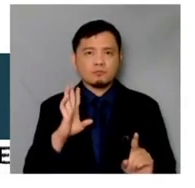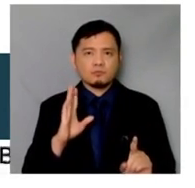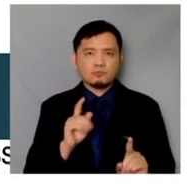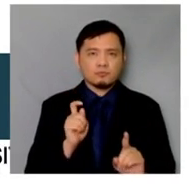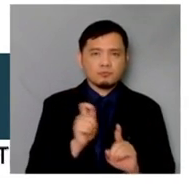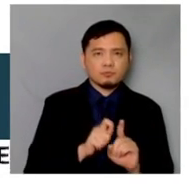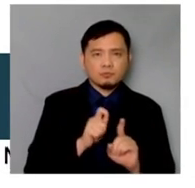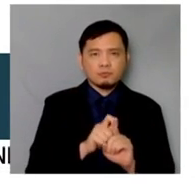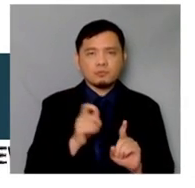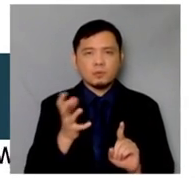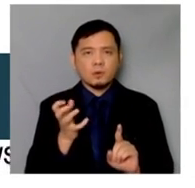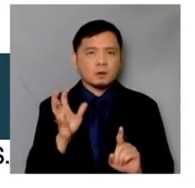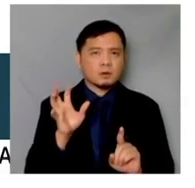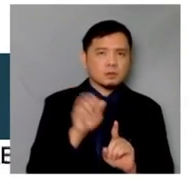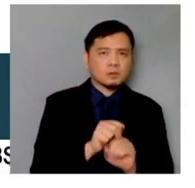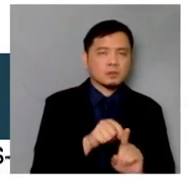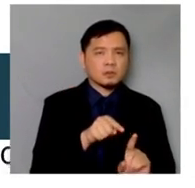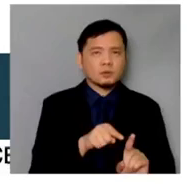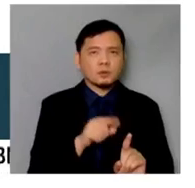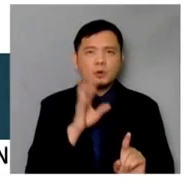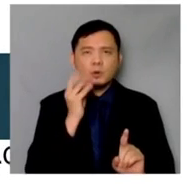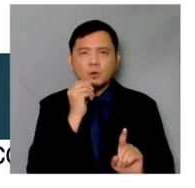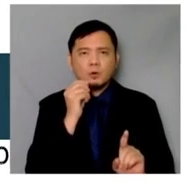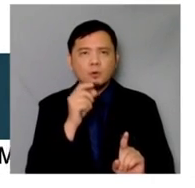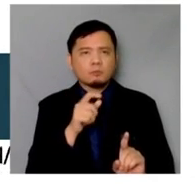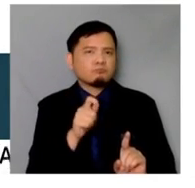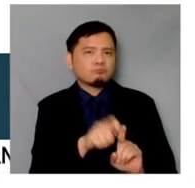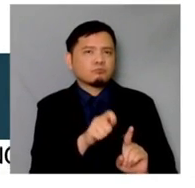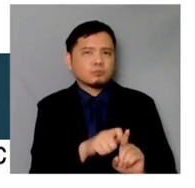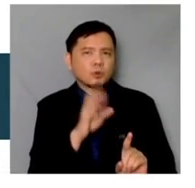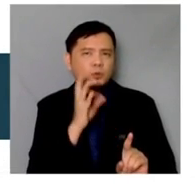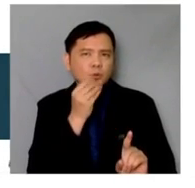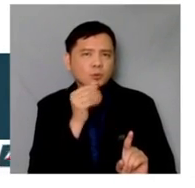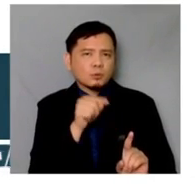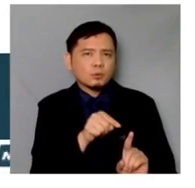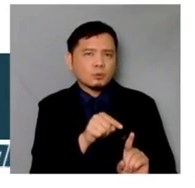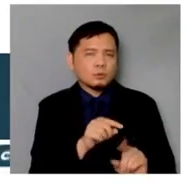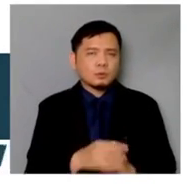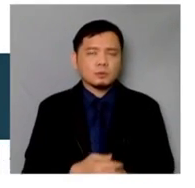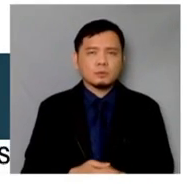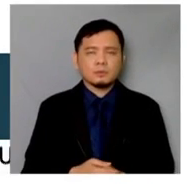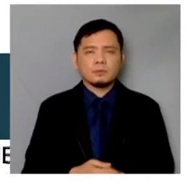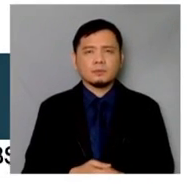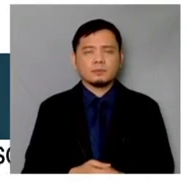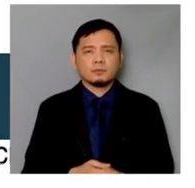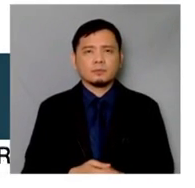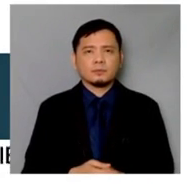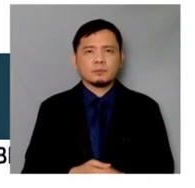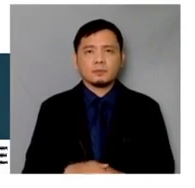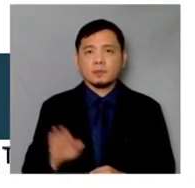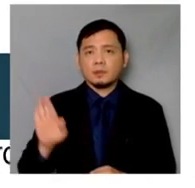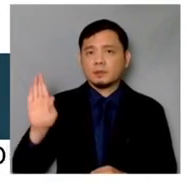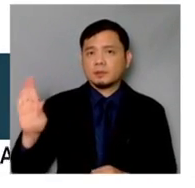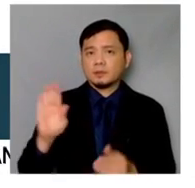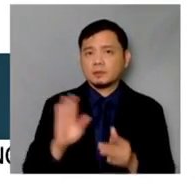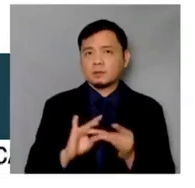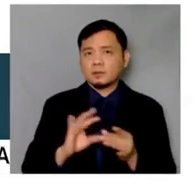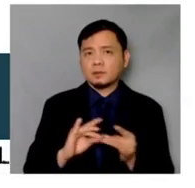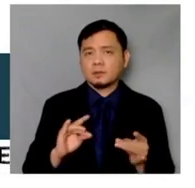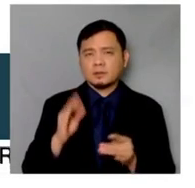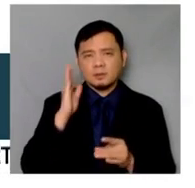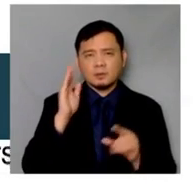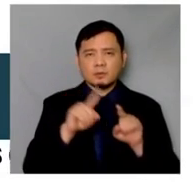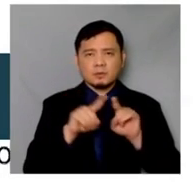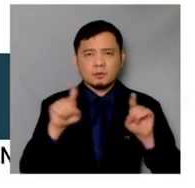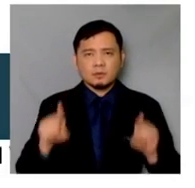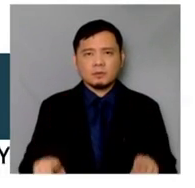drug trade. Who is making the threats and for what? Well, according to him in his affidavit, which he executed